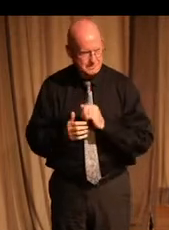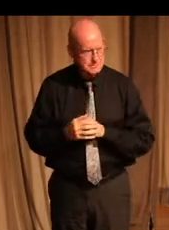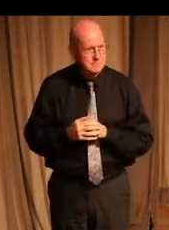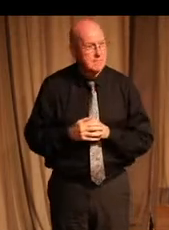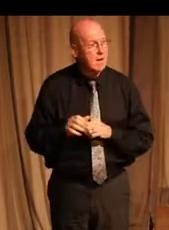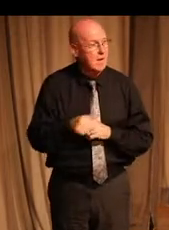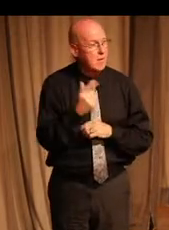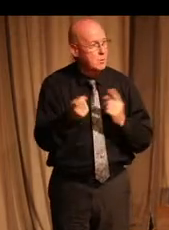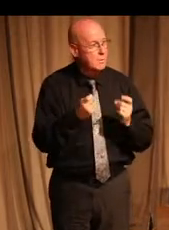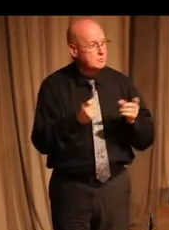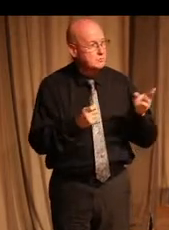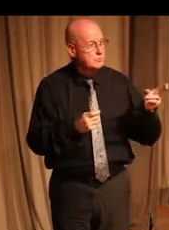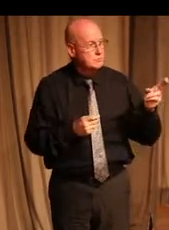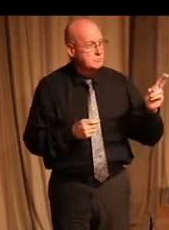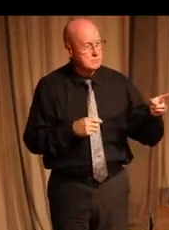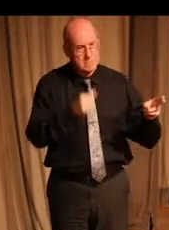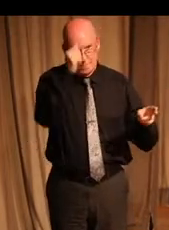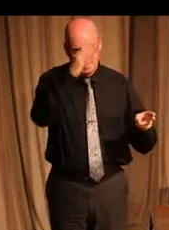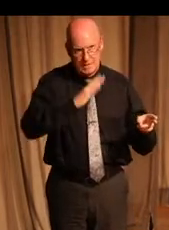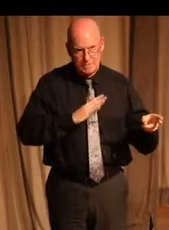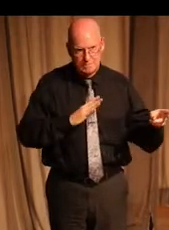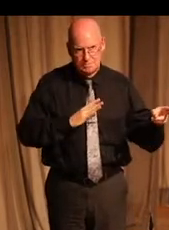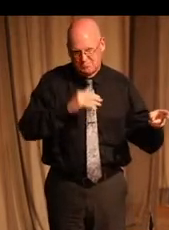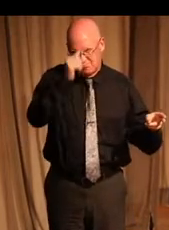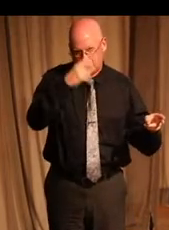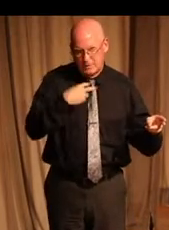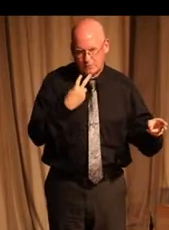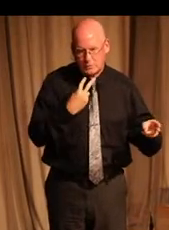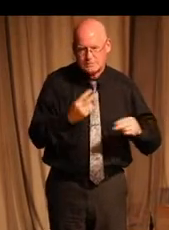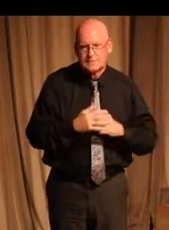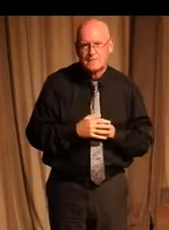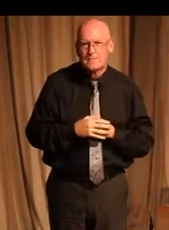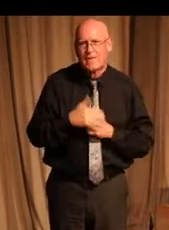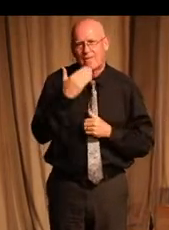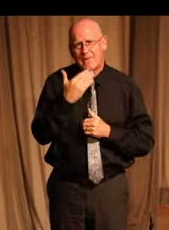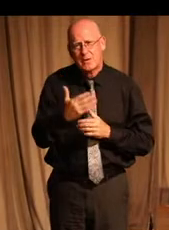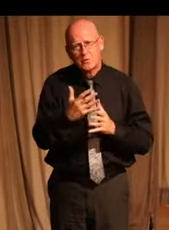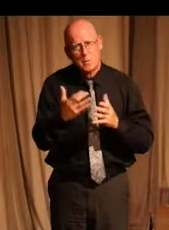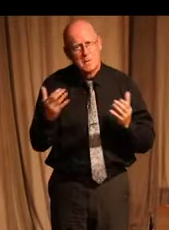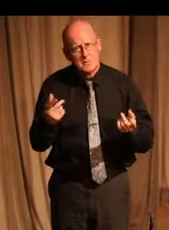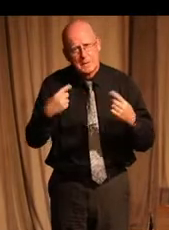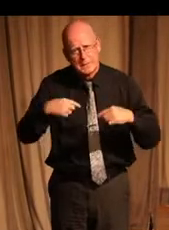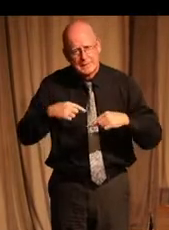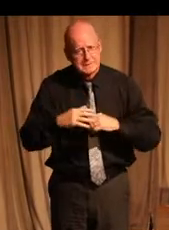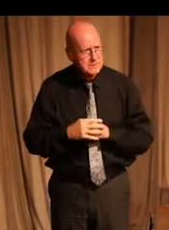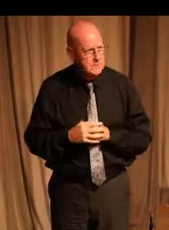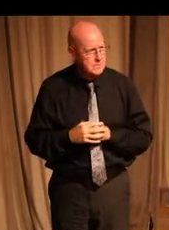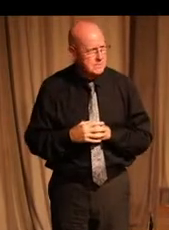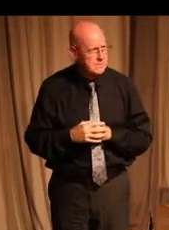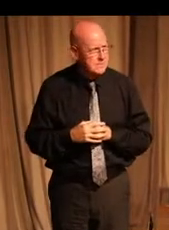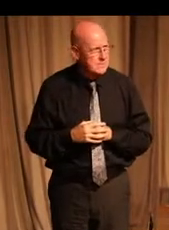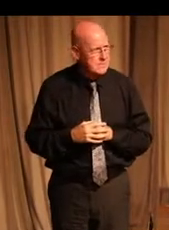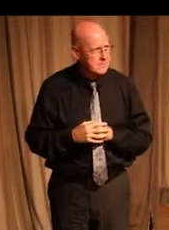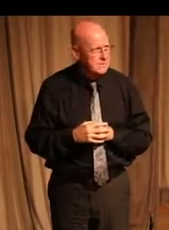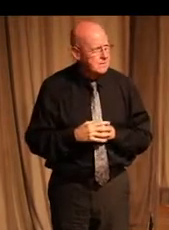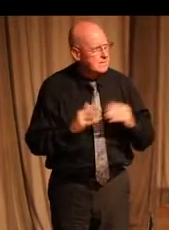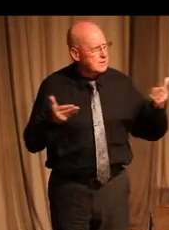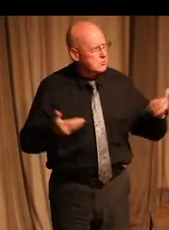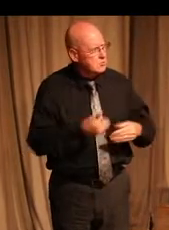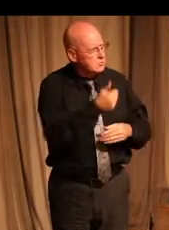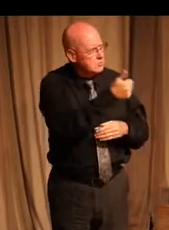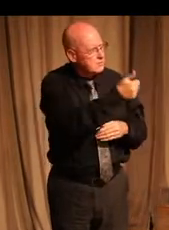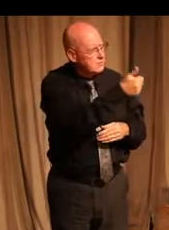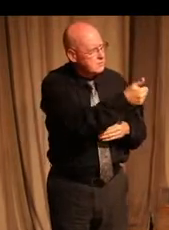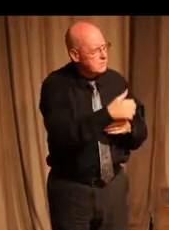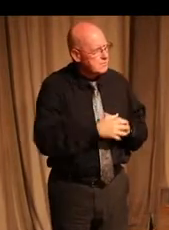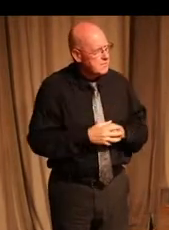Any other questions? Hi, how you doing? Thank you so much for being here. I really... I'm sorry, can you introduce yourselves when